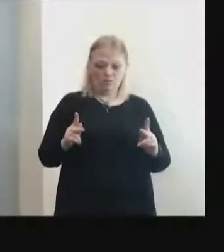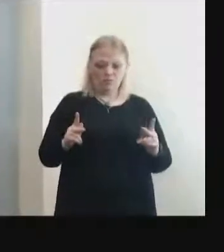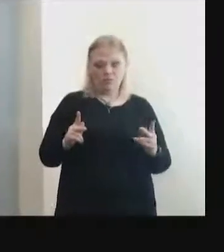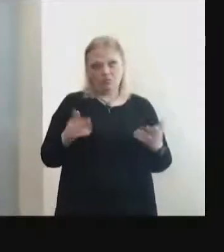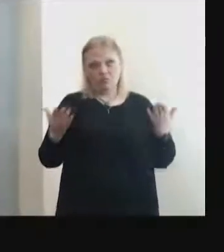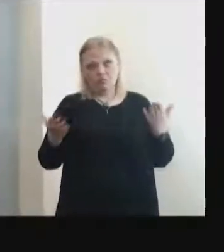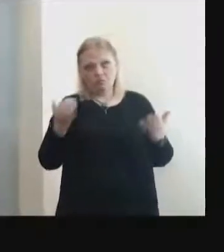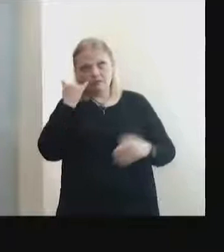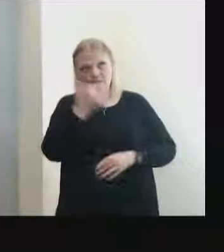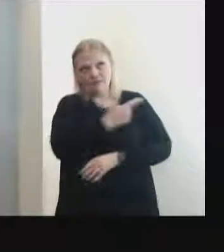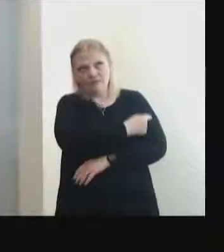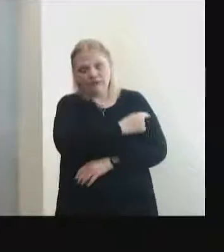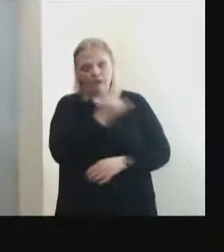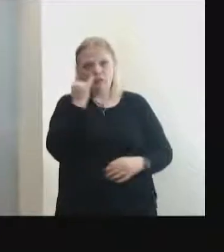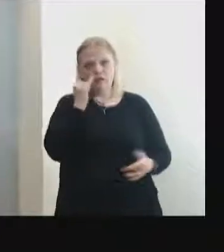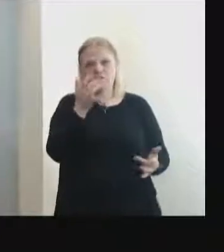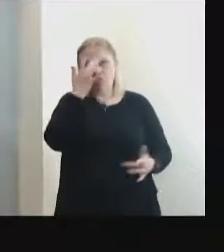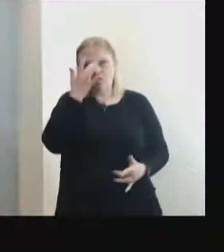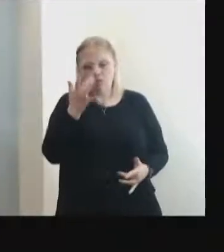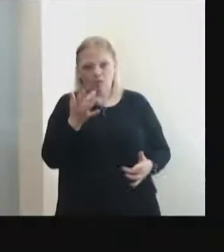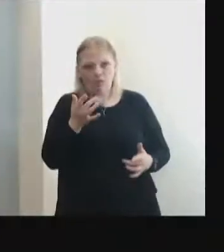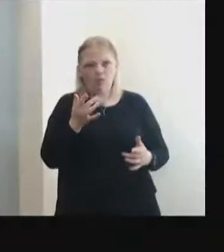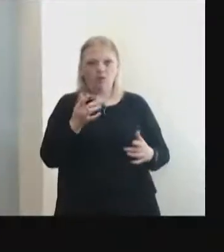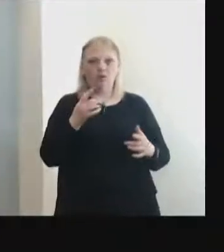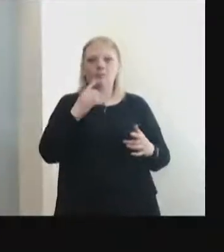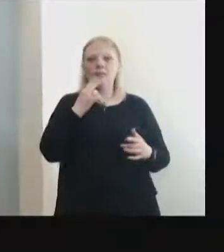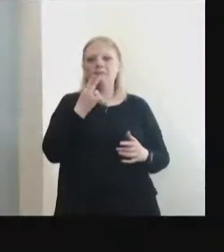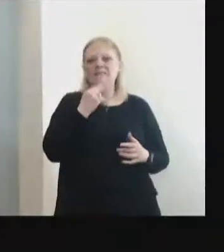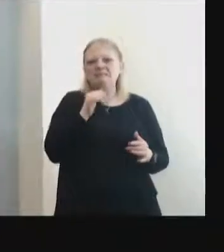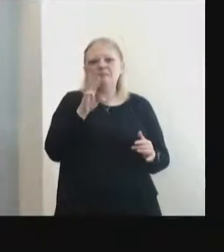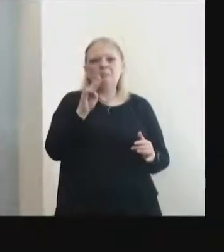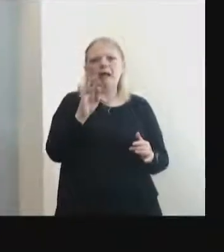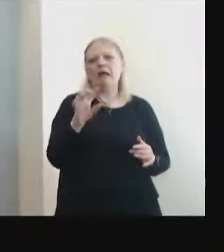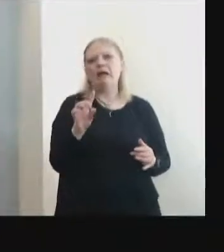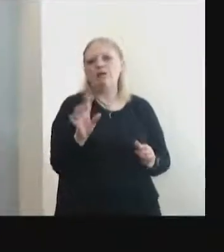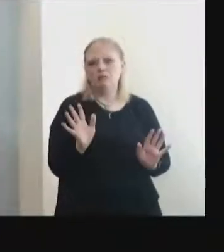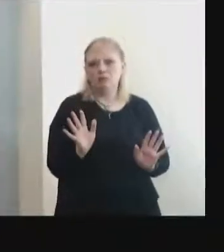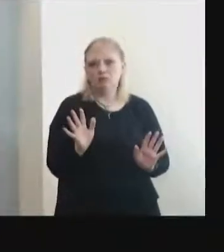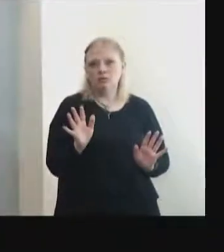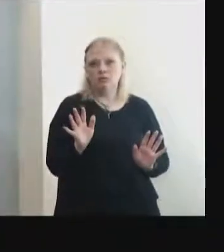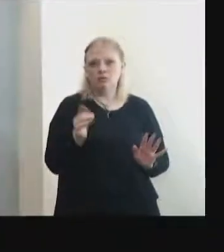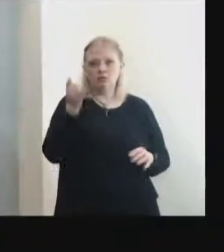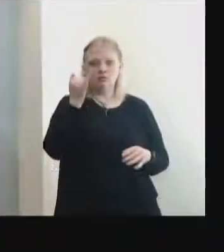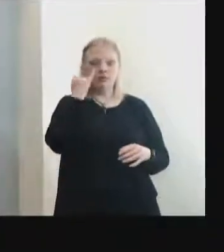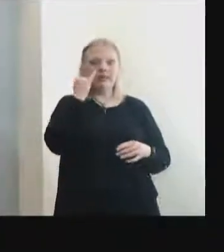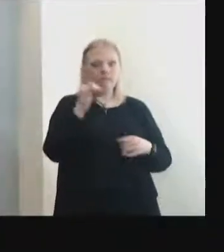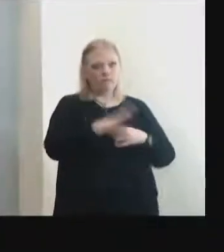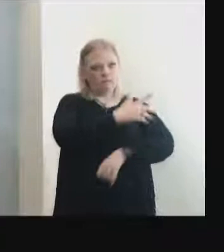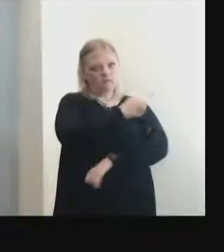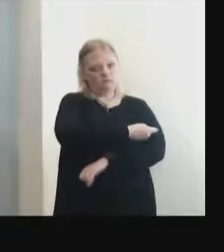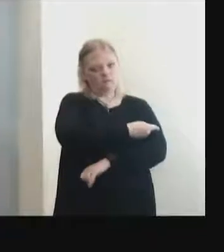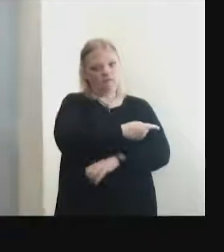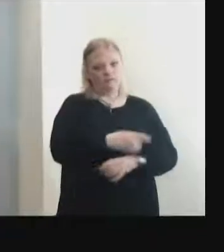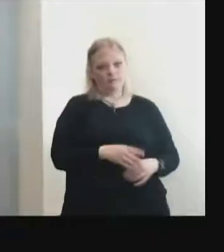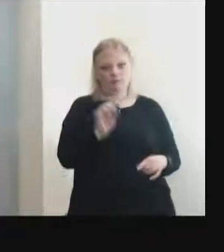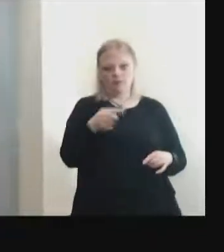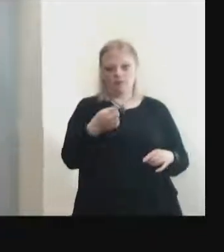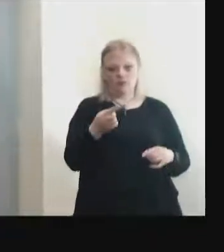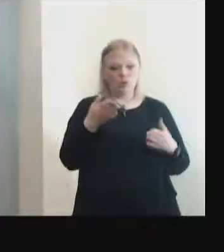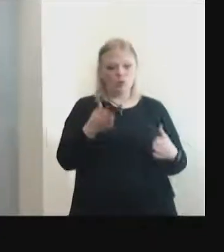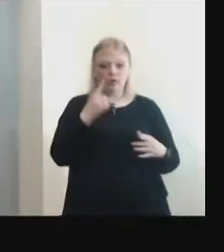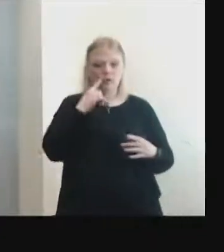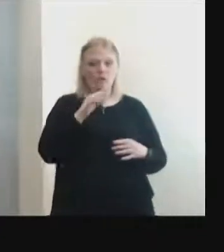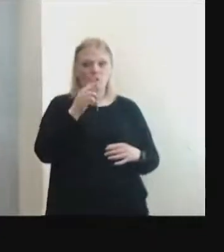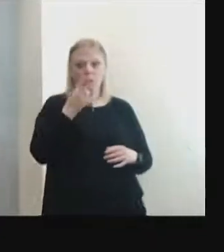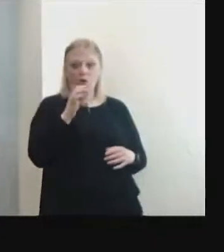vaccinated, even if they'd caught COVID, they would have had a very, very mild case if they were fully vaccinated. So the only way to reach herd immunity